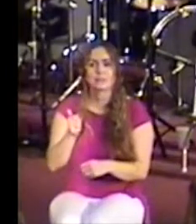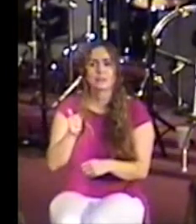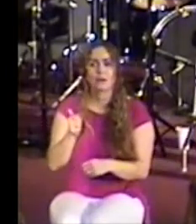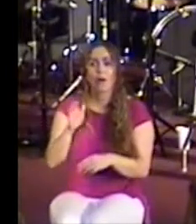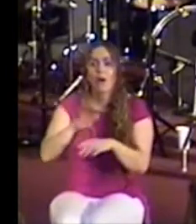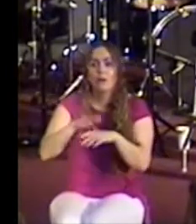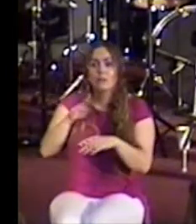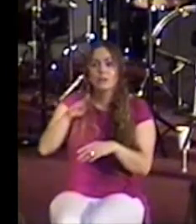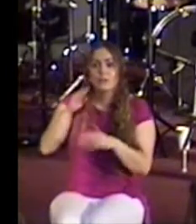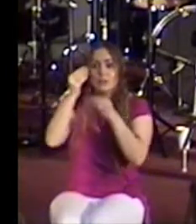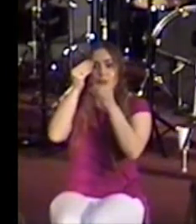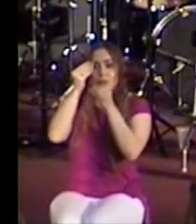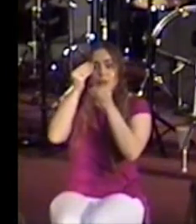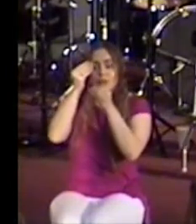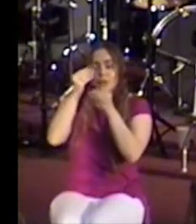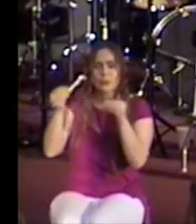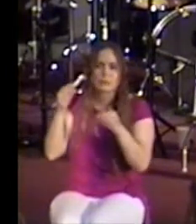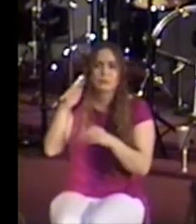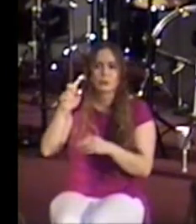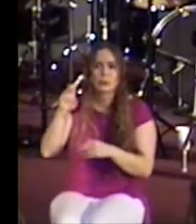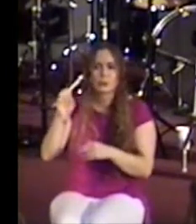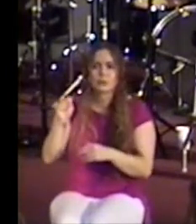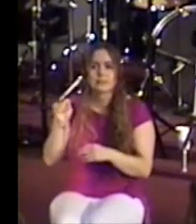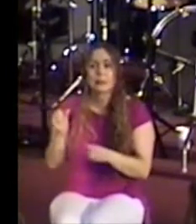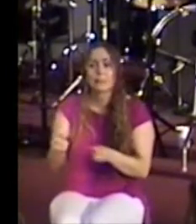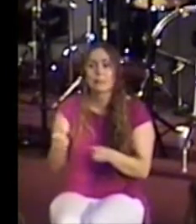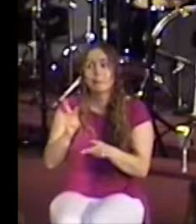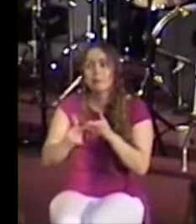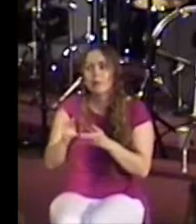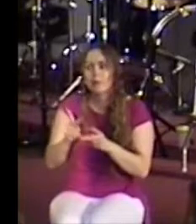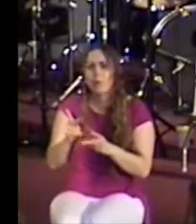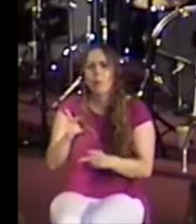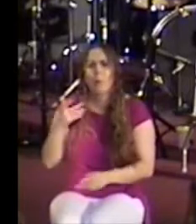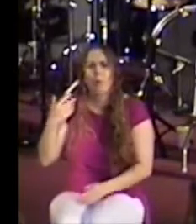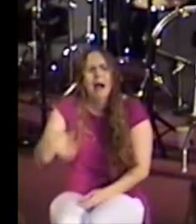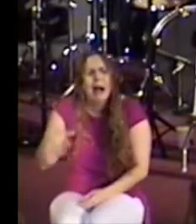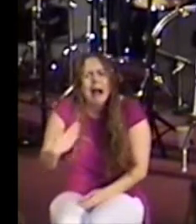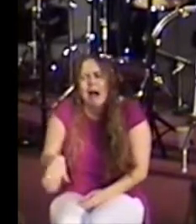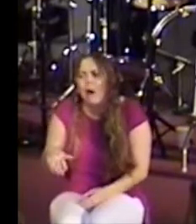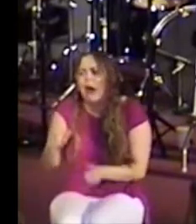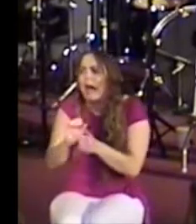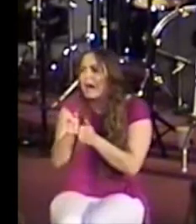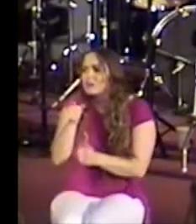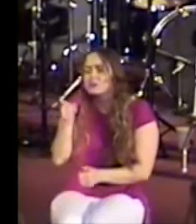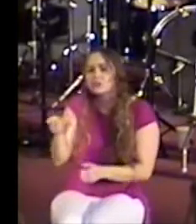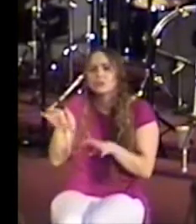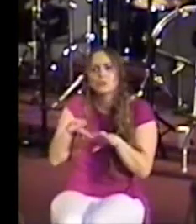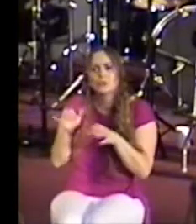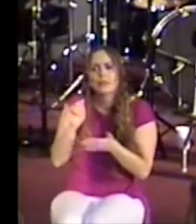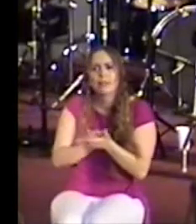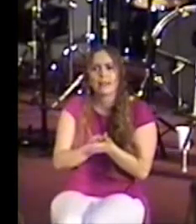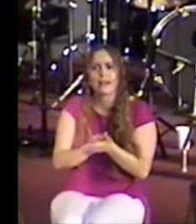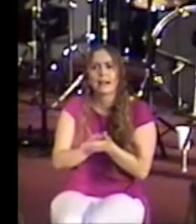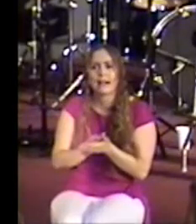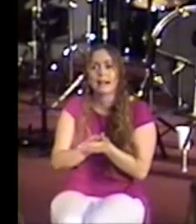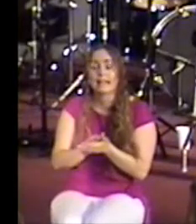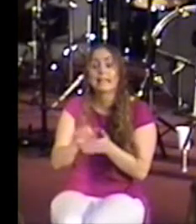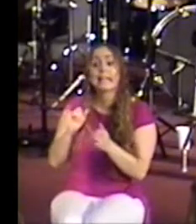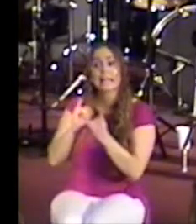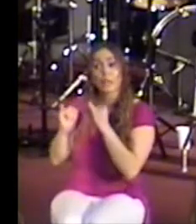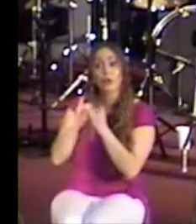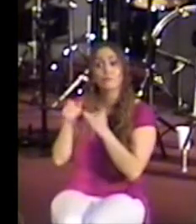like, wow, how could she ever do something like that? Well, they interviewed her after that, and they asked her, they